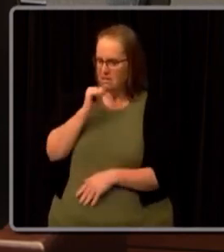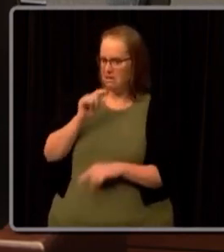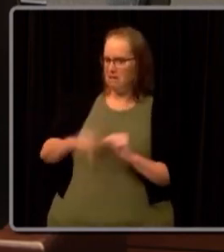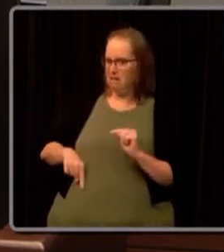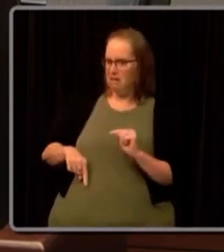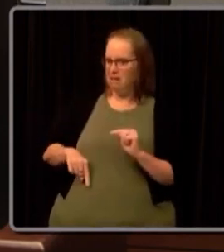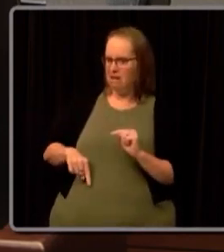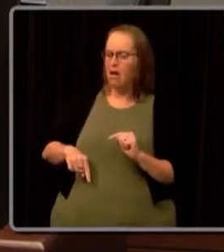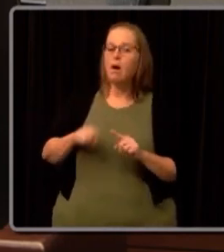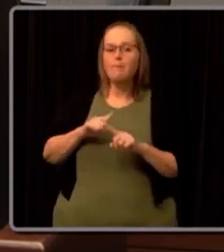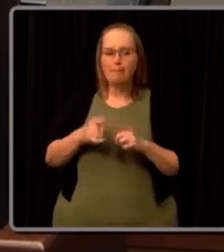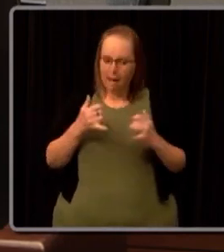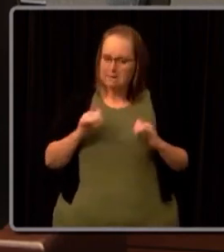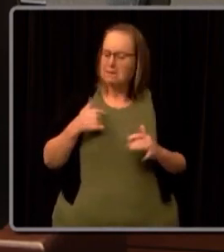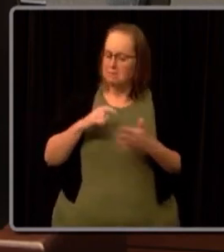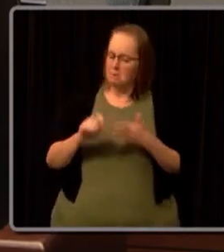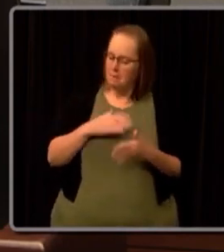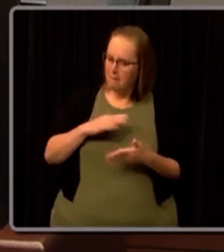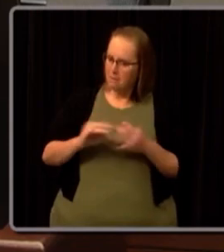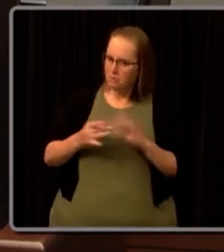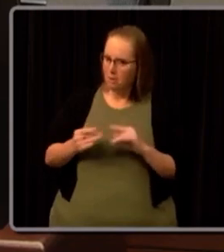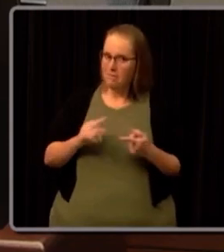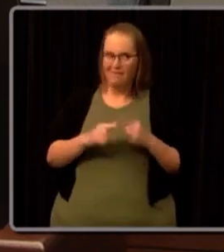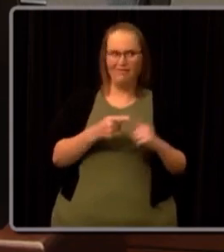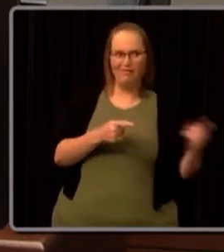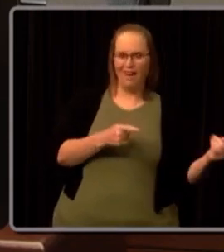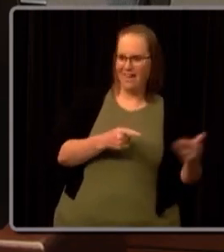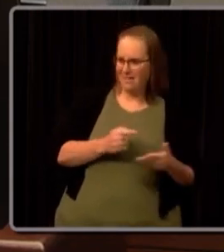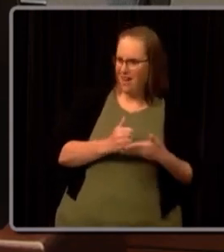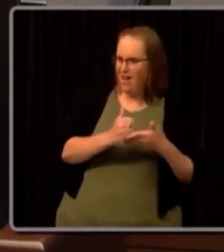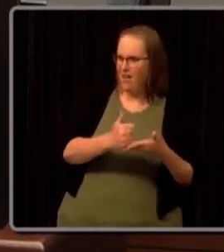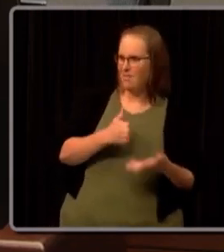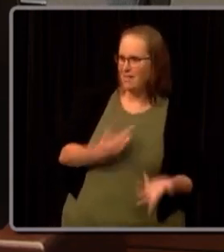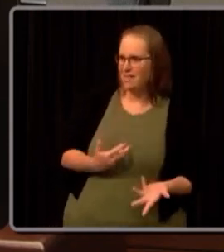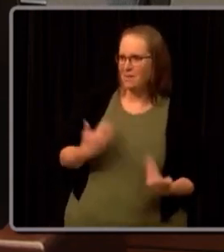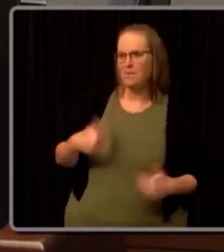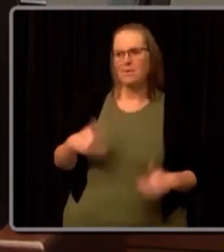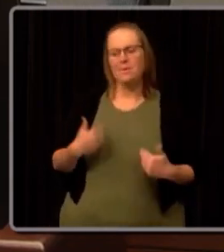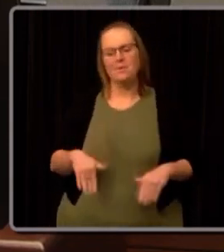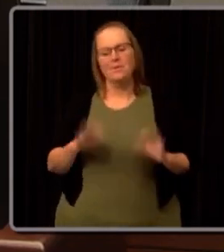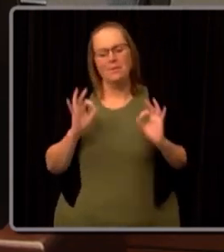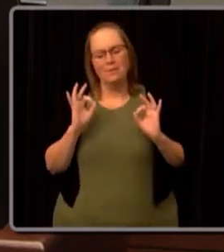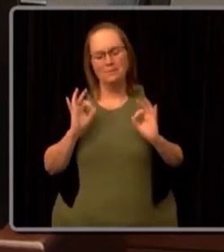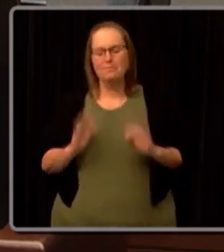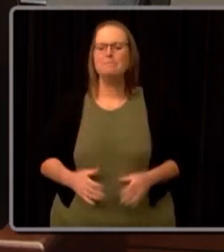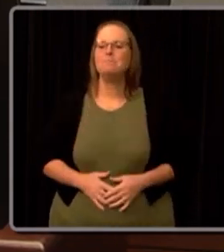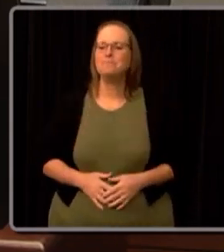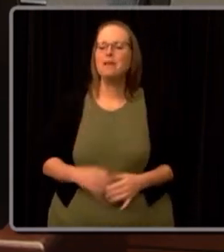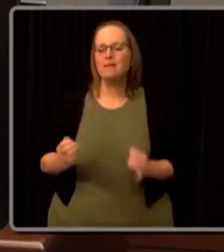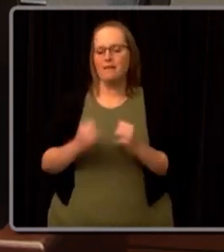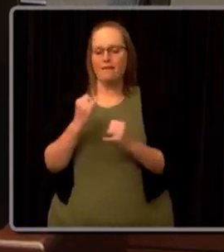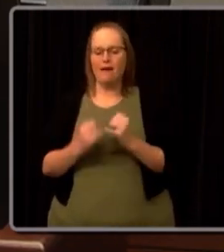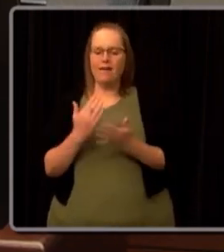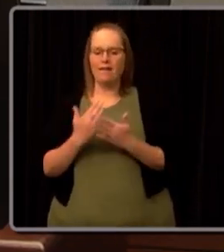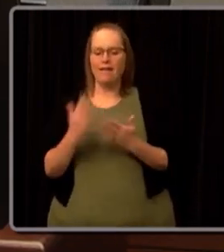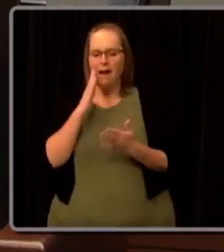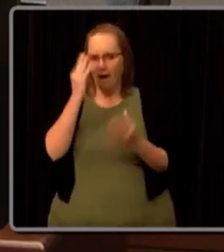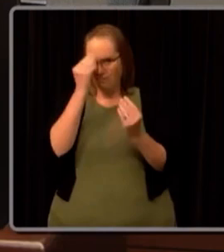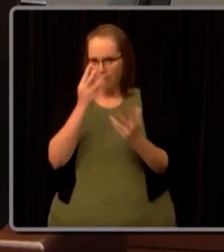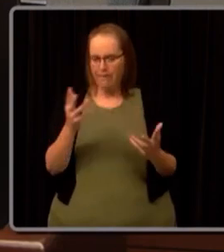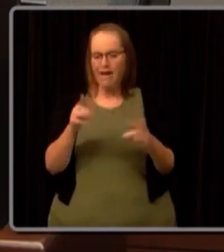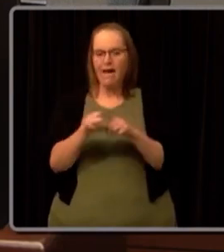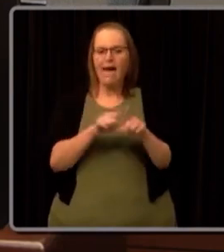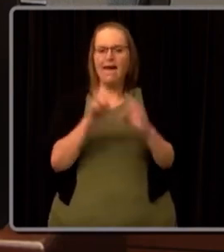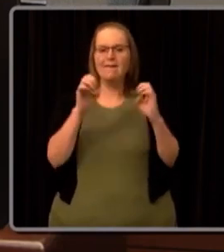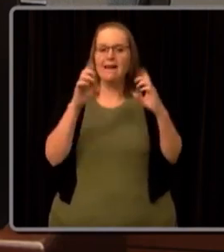story while her friend helped with that. So that was powerful to me. And I think the final piece that I will leave you with is, as an educator and as an